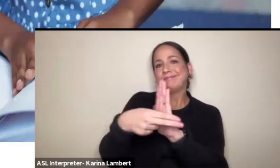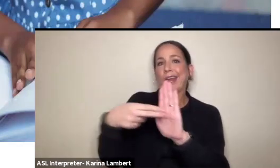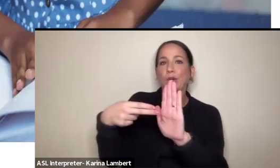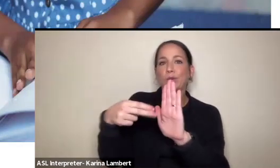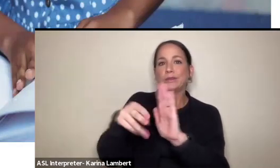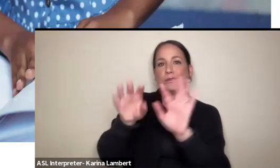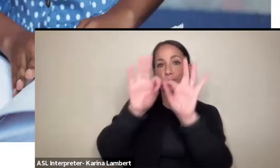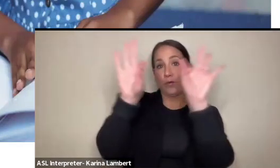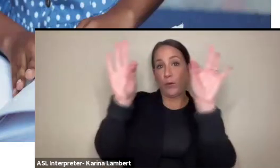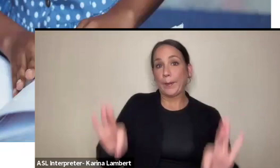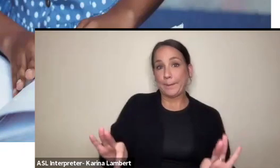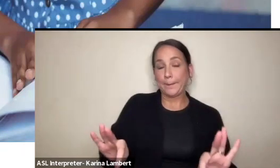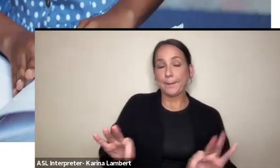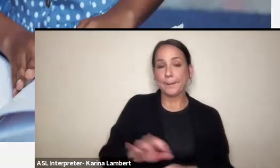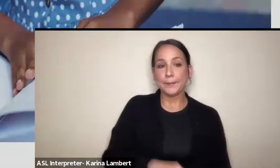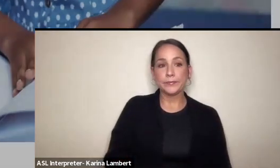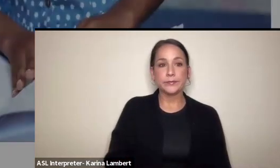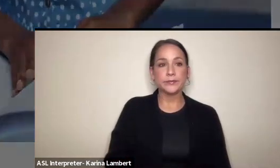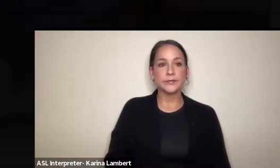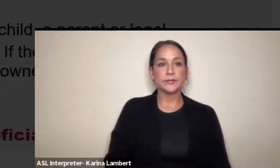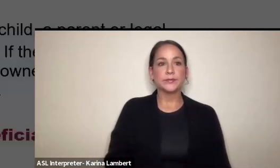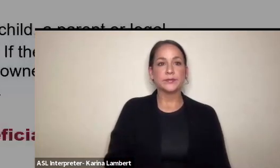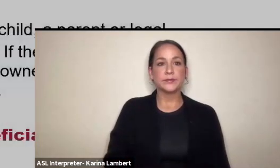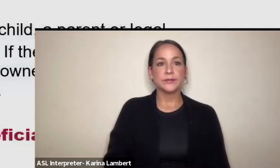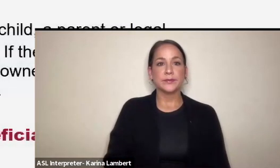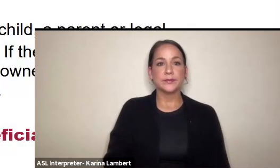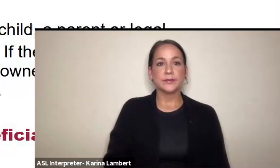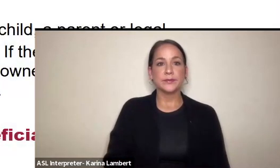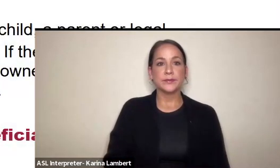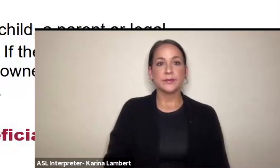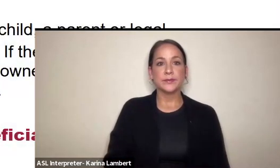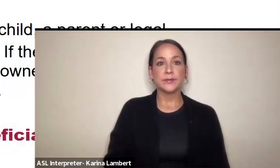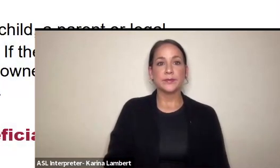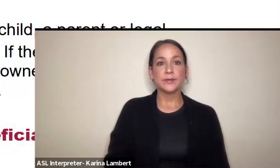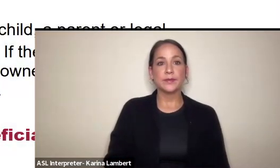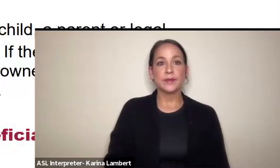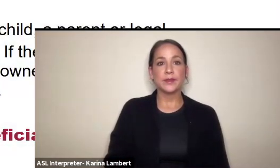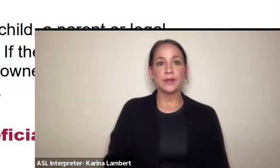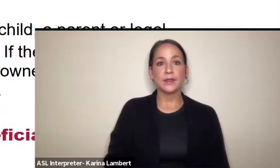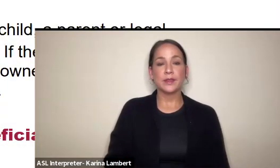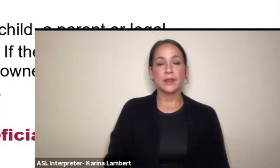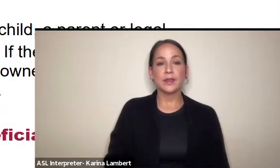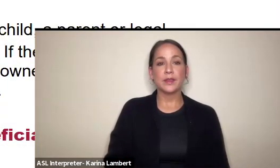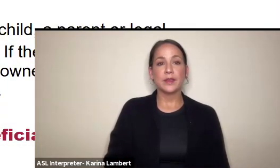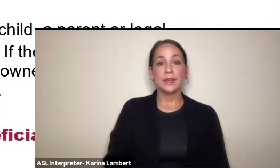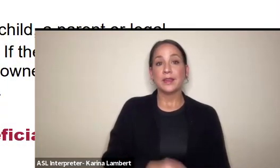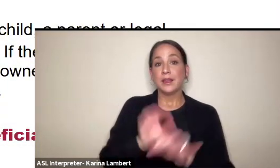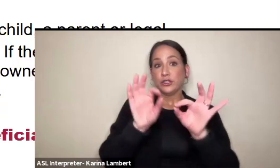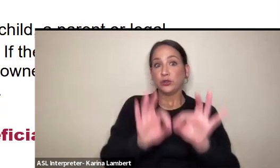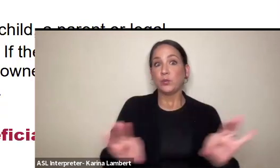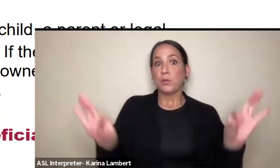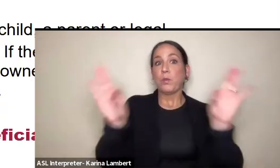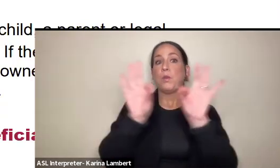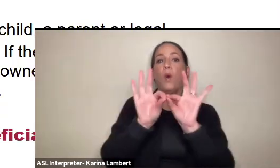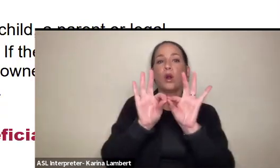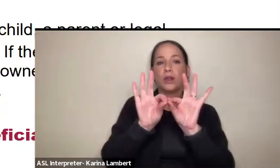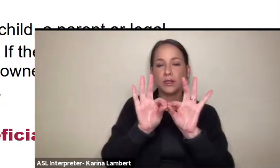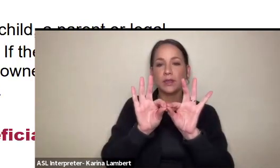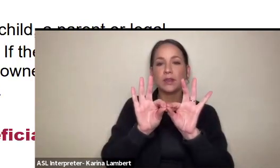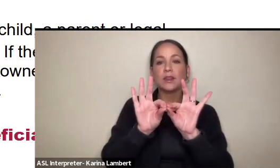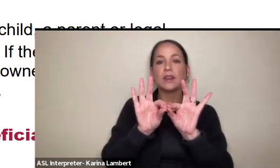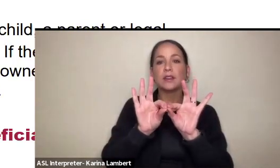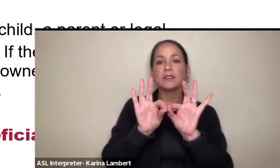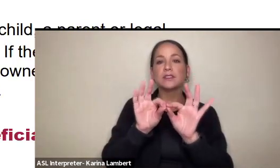Next slide, please. It's important to know that it